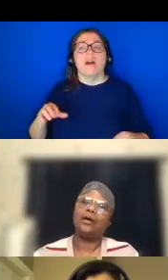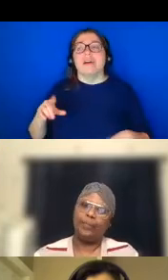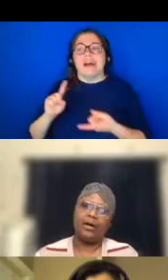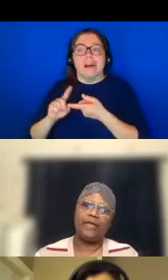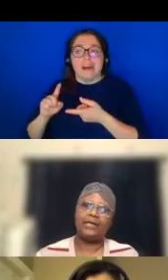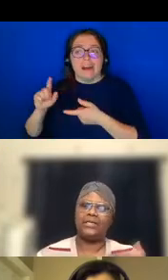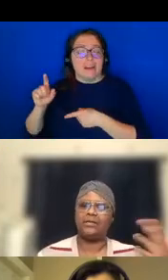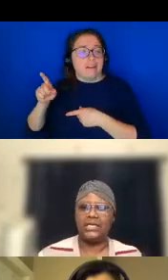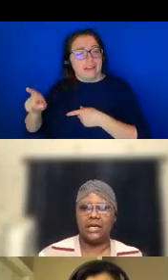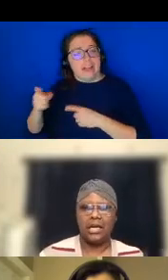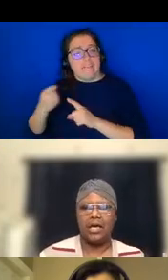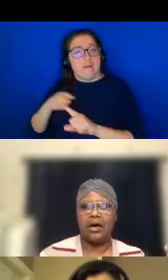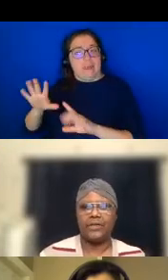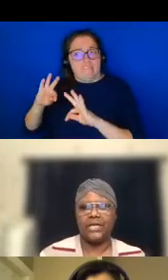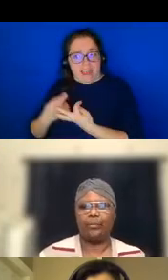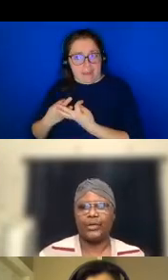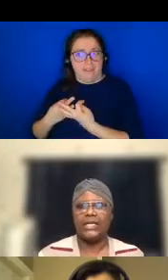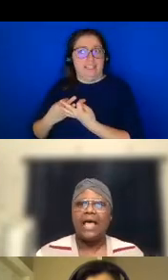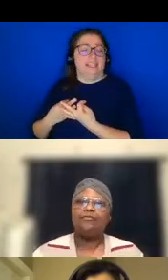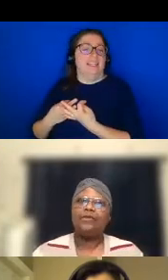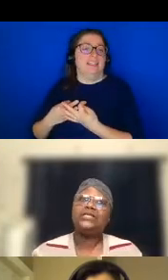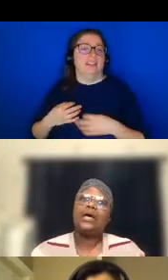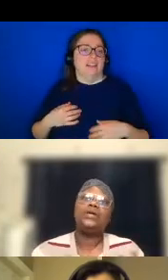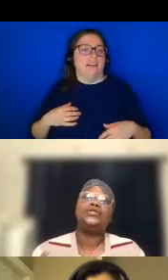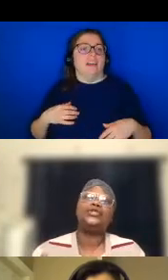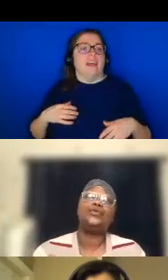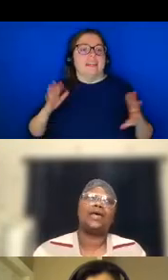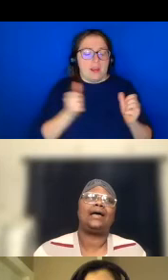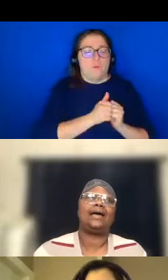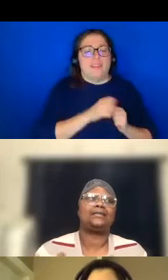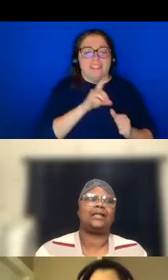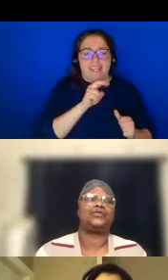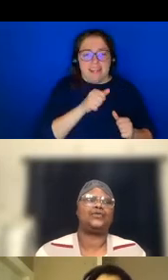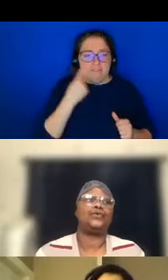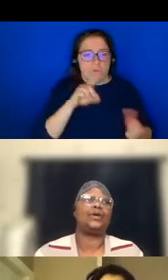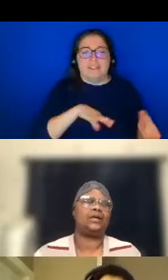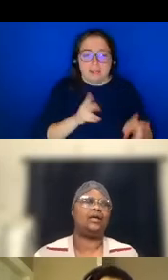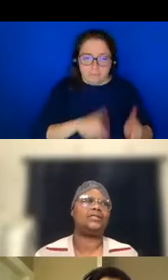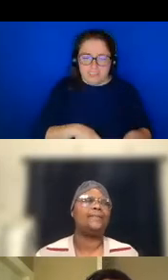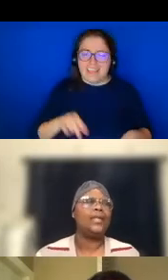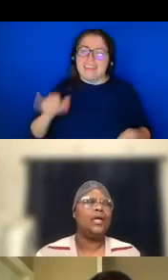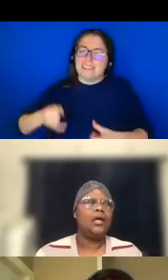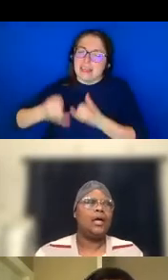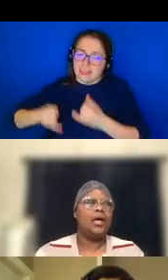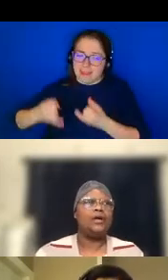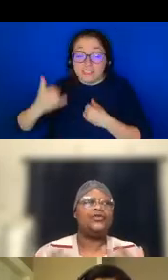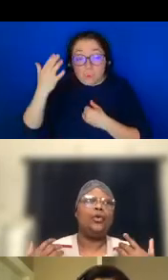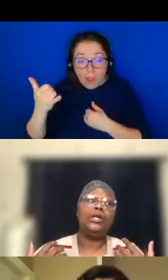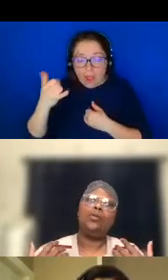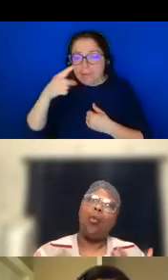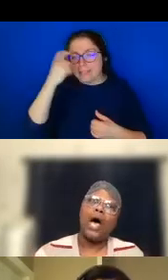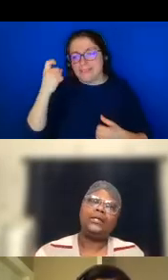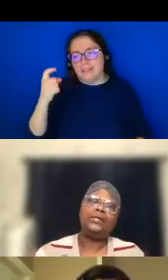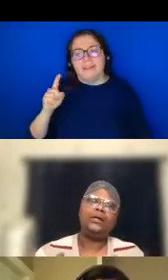and compare that to the DNA of the dead person. And the reason why we do that as a last resort is there's